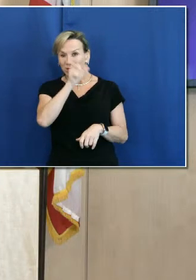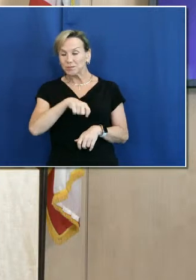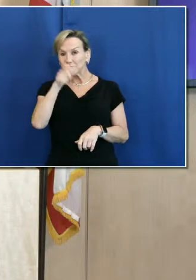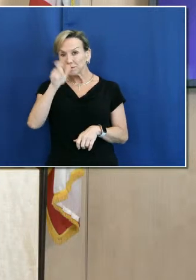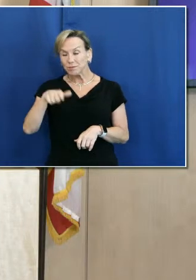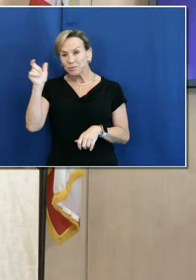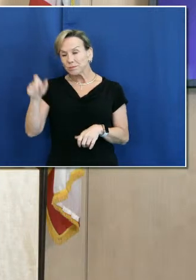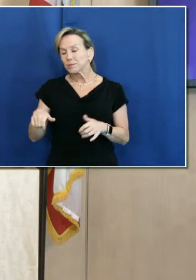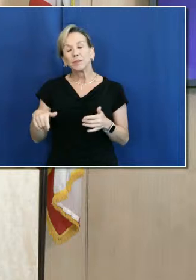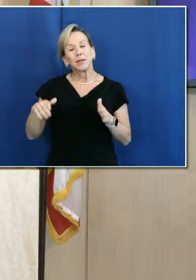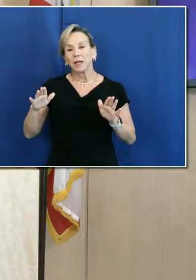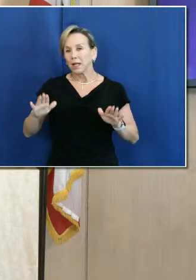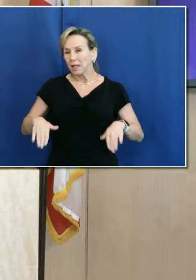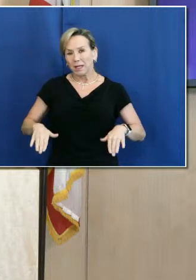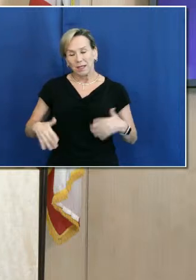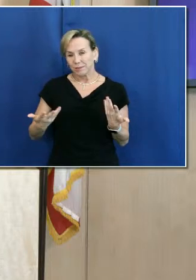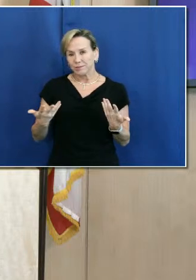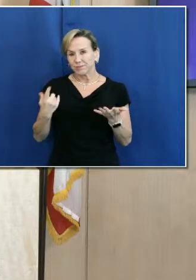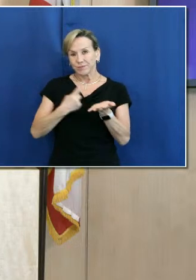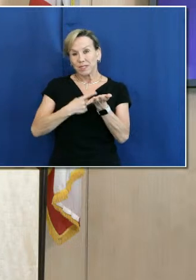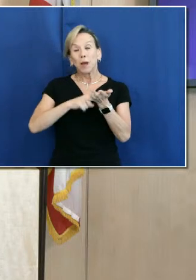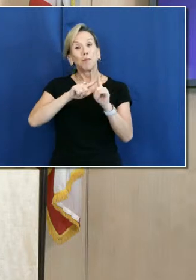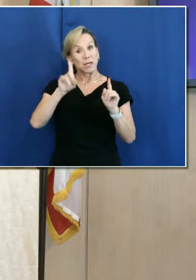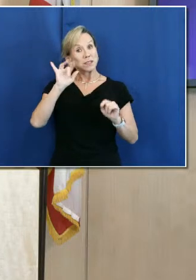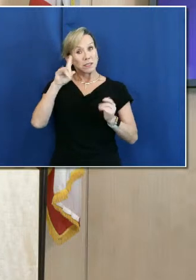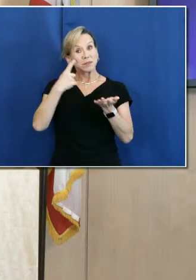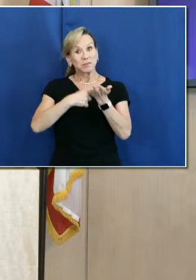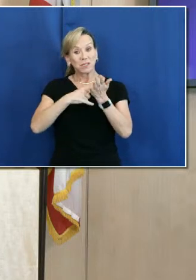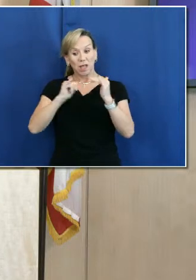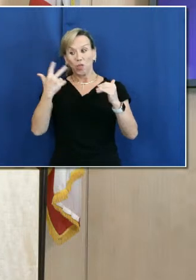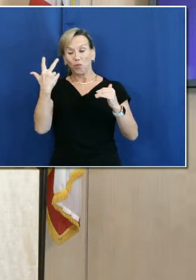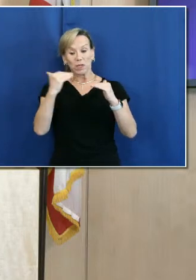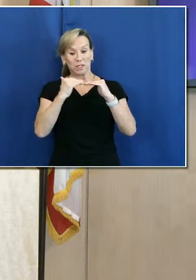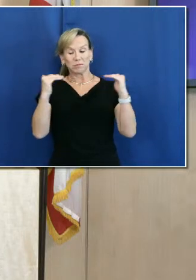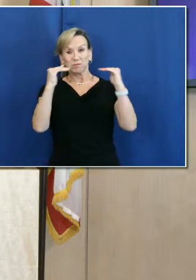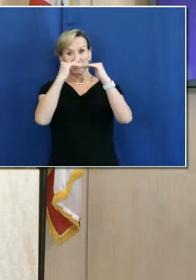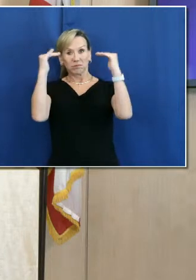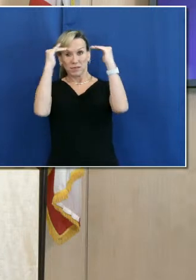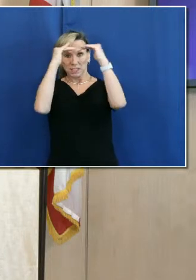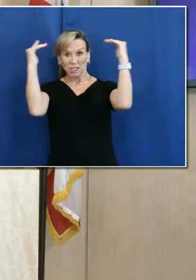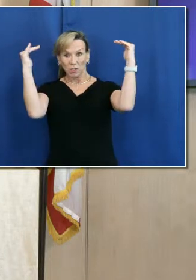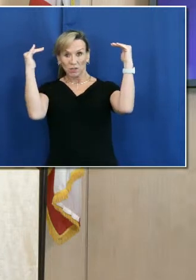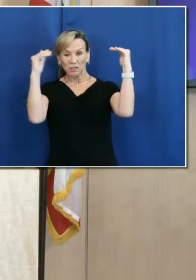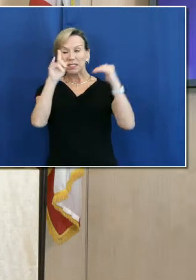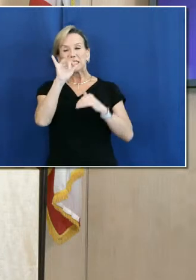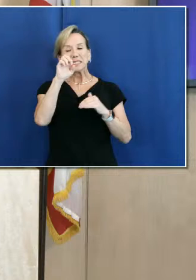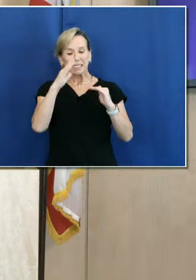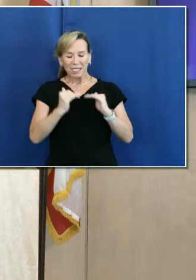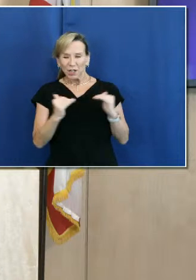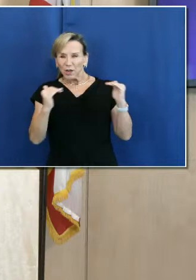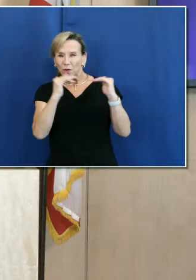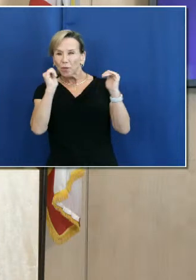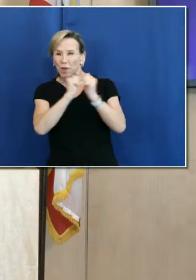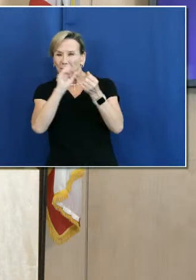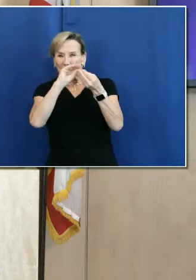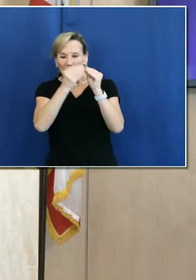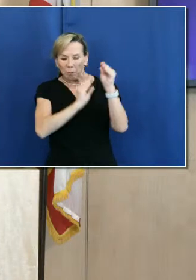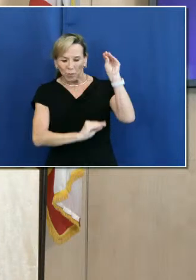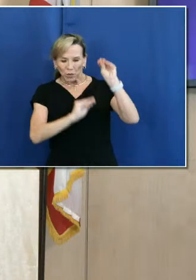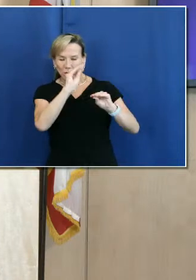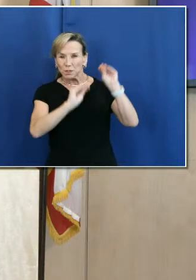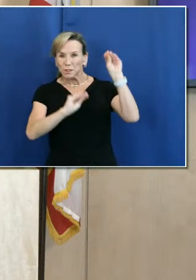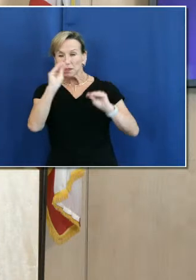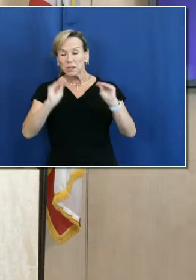been completely ironed out. We did have a good conversation about metrics, and again, tiering those metrics, but that's not